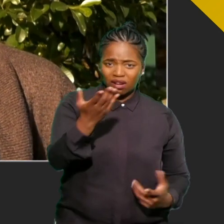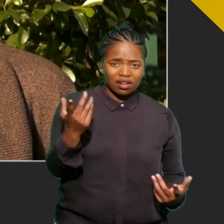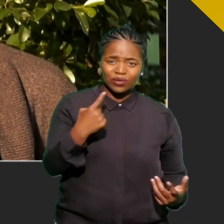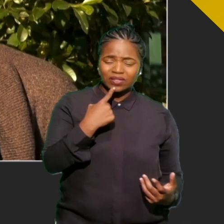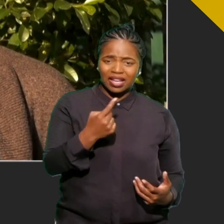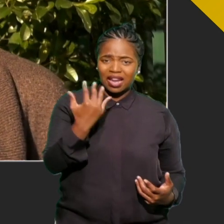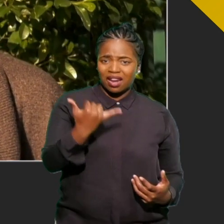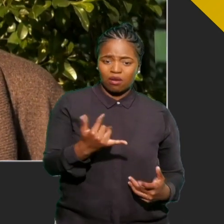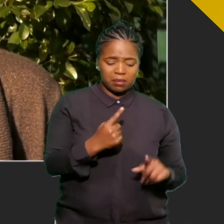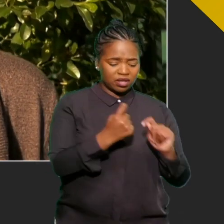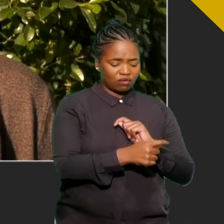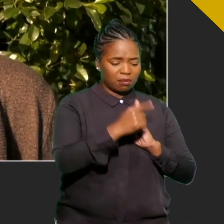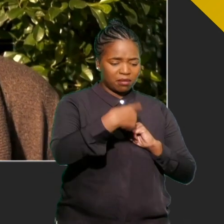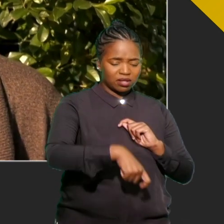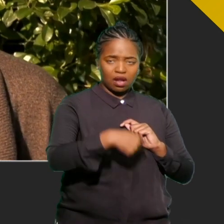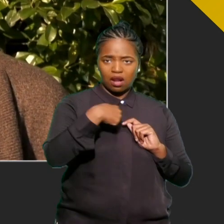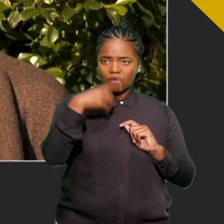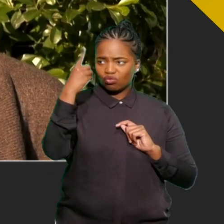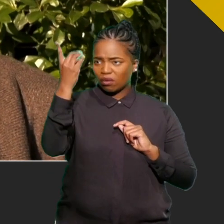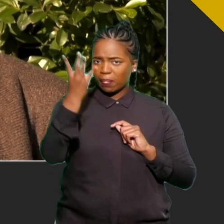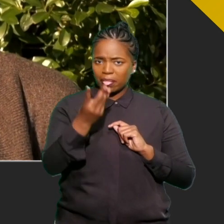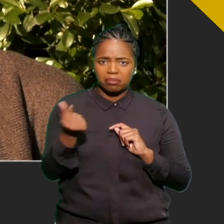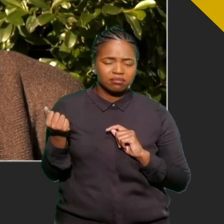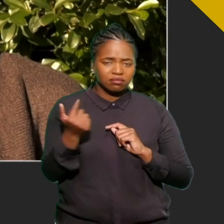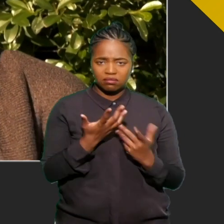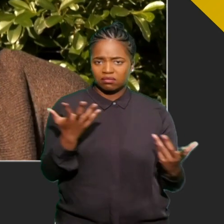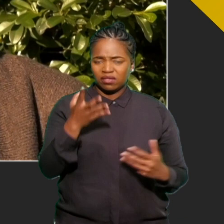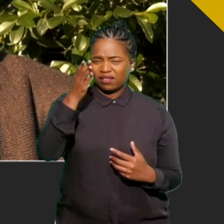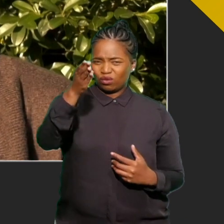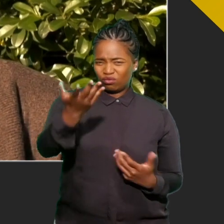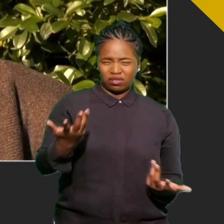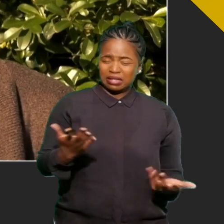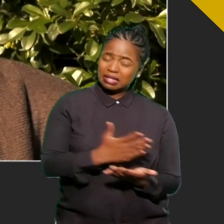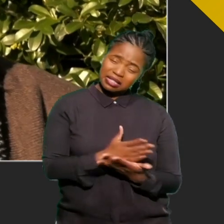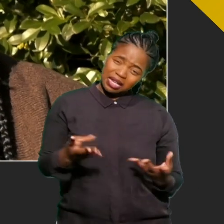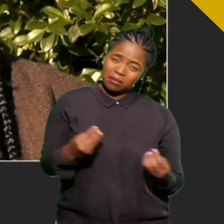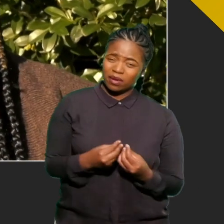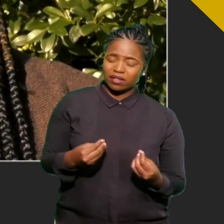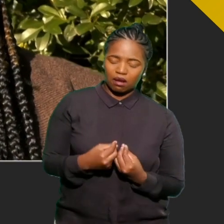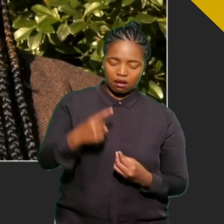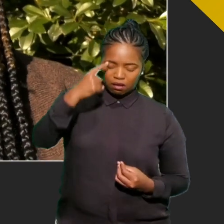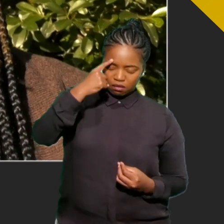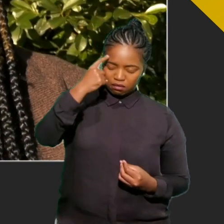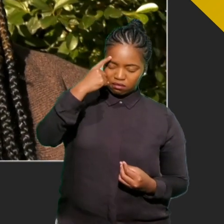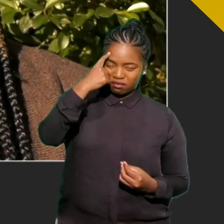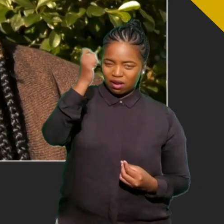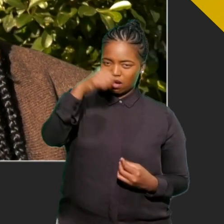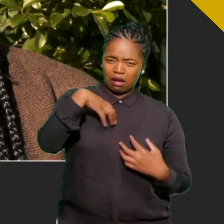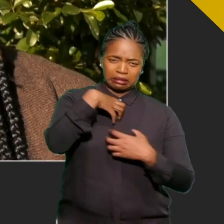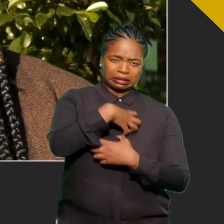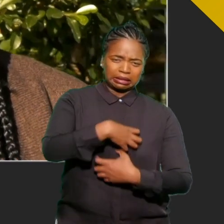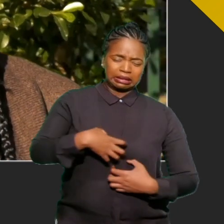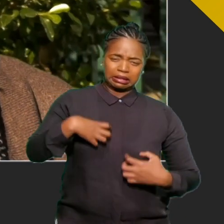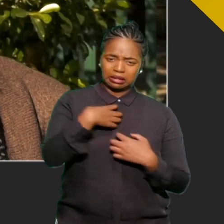I want to be a different person than the person I dreamed of myself becoming in the future. So those are some of the things psychologically that eat you up.